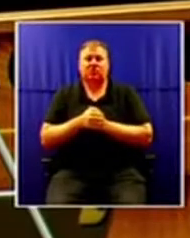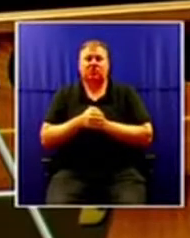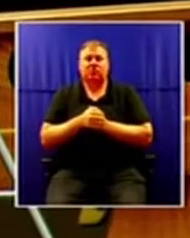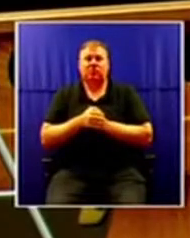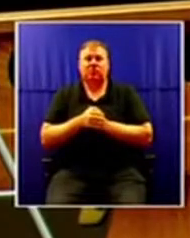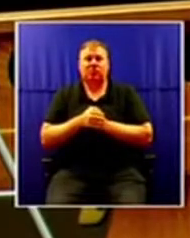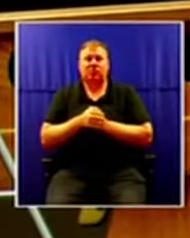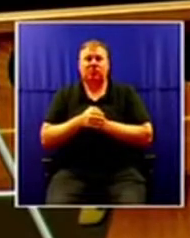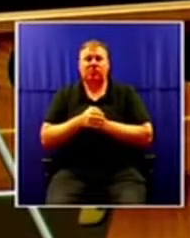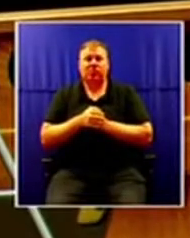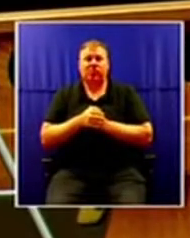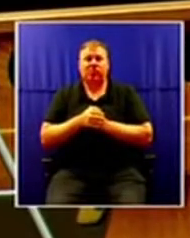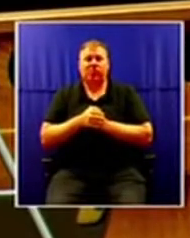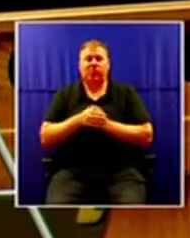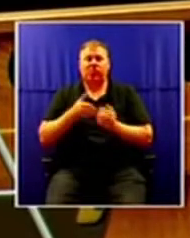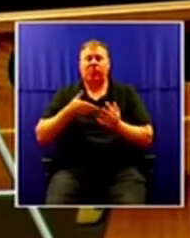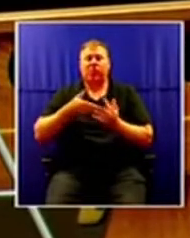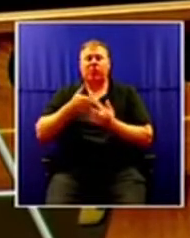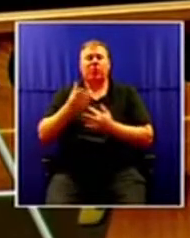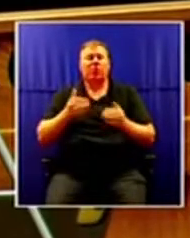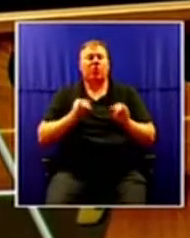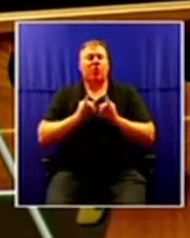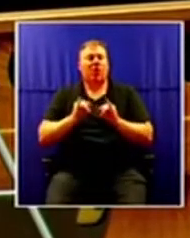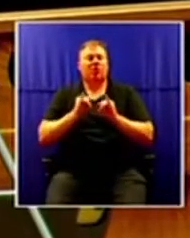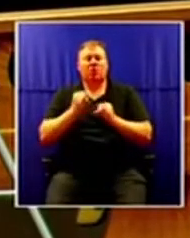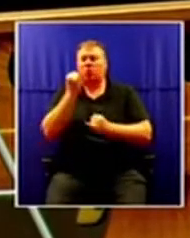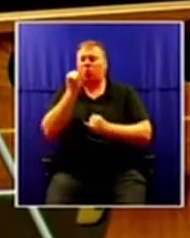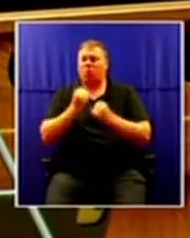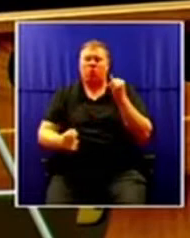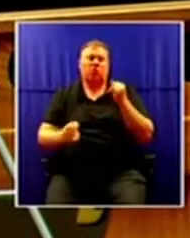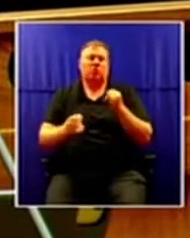through the worst crisis of the democratic era.